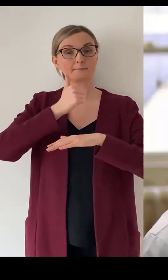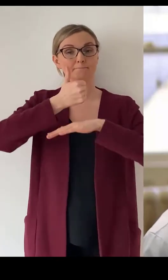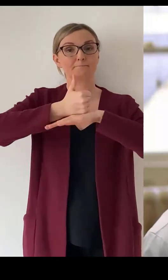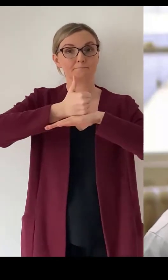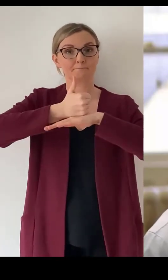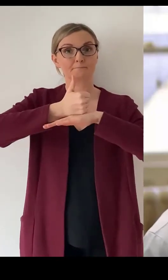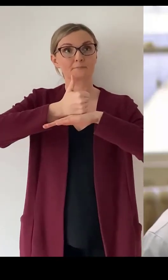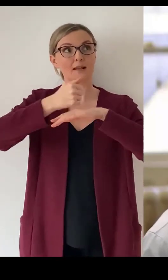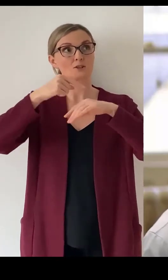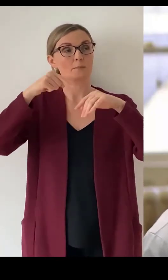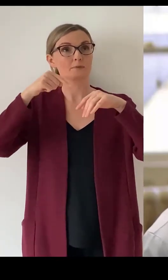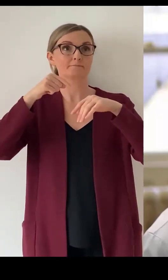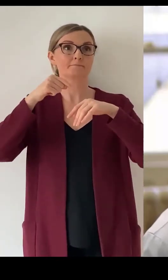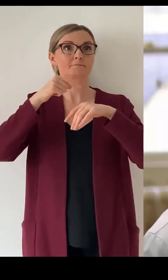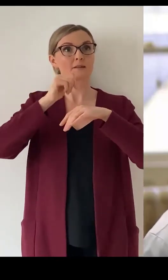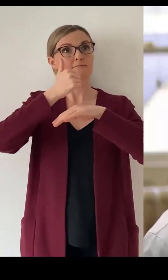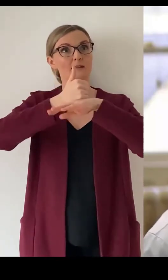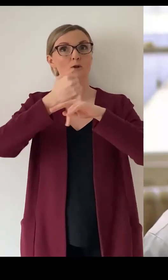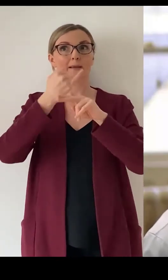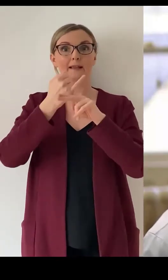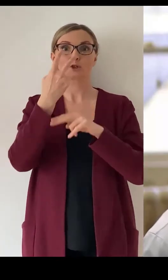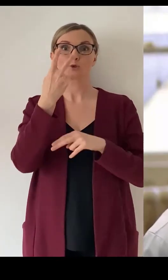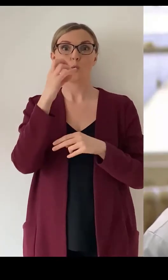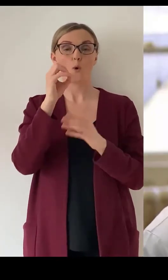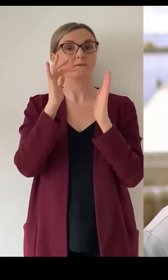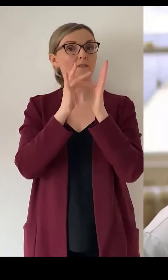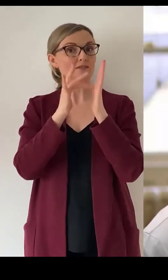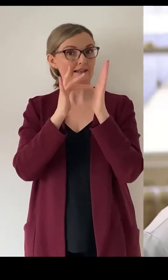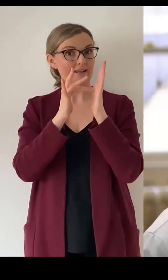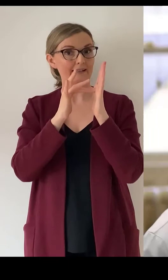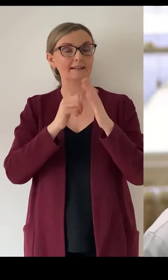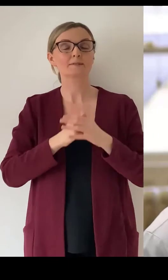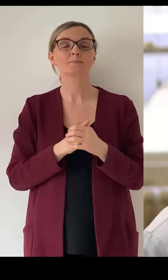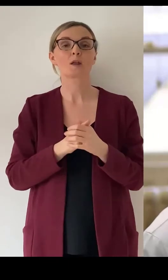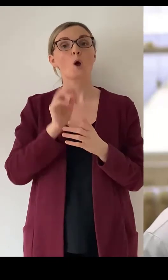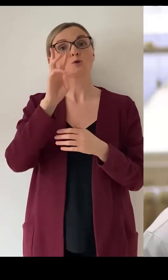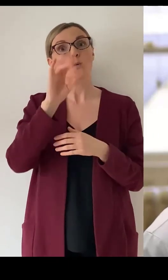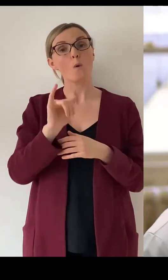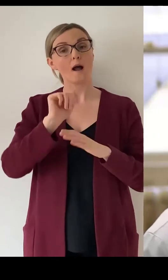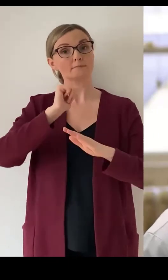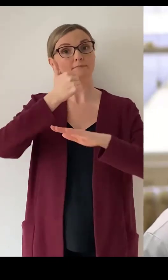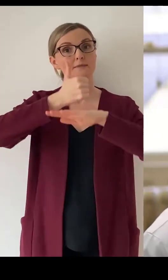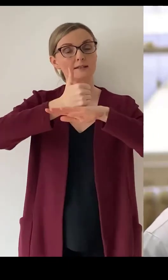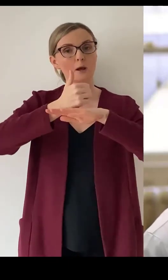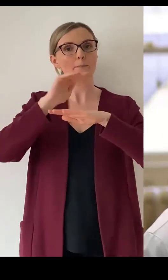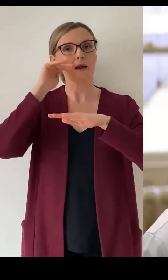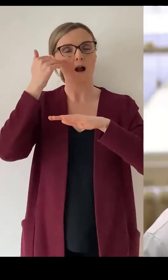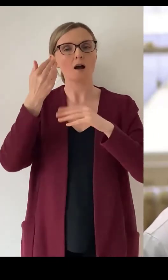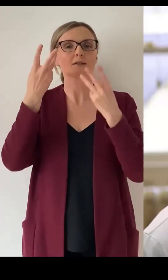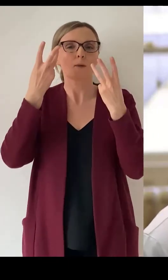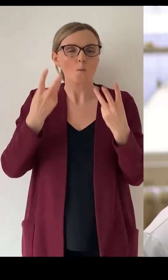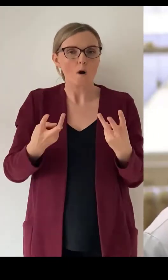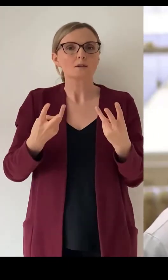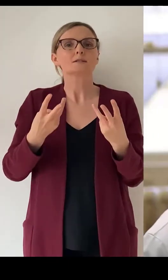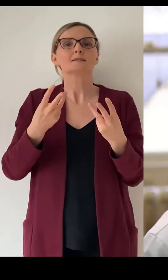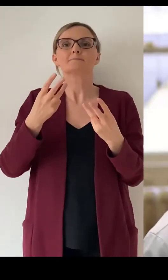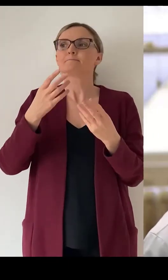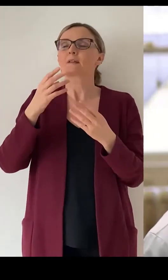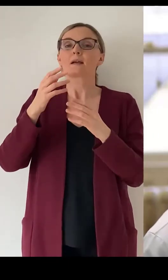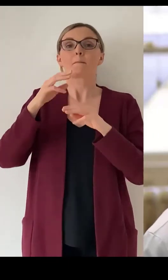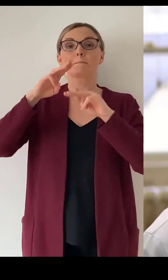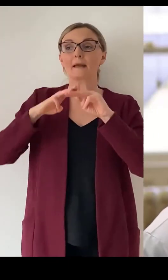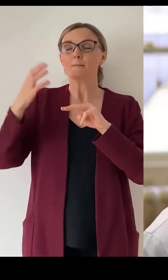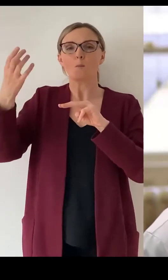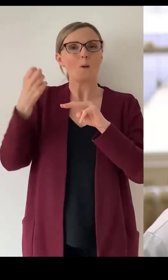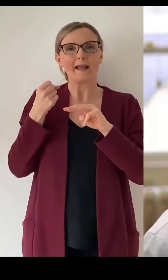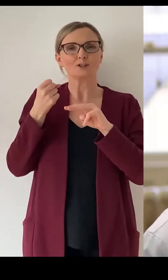or introduced in 2015, essentially to depoliticize the setting of the minimum